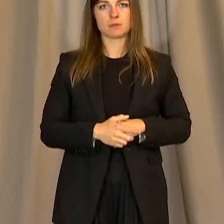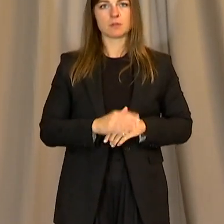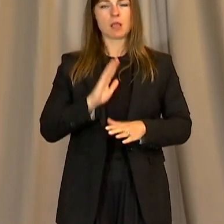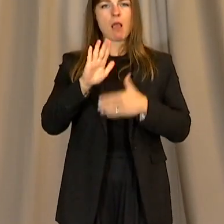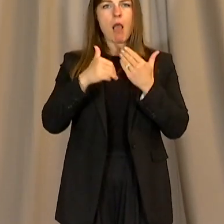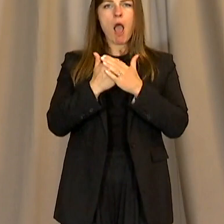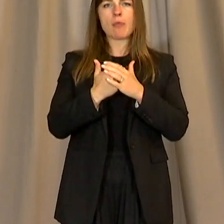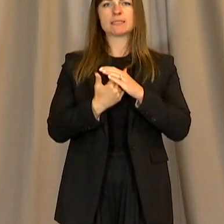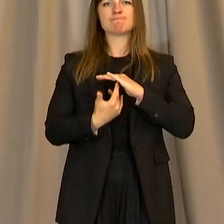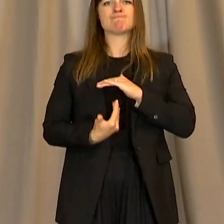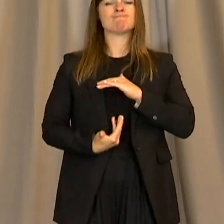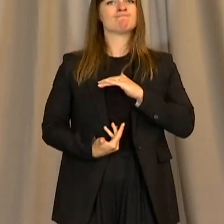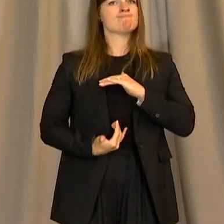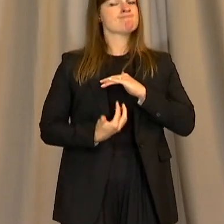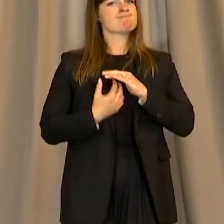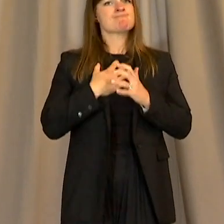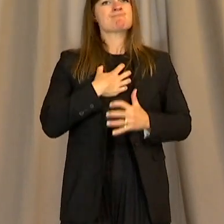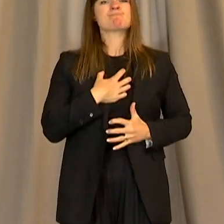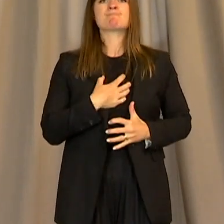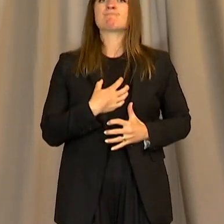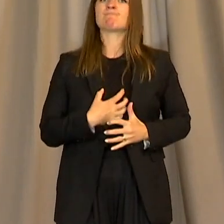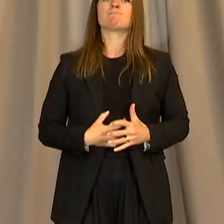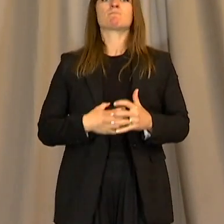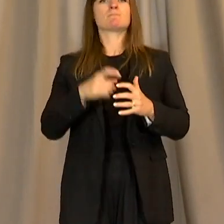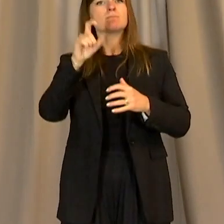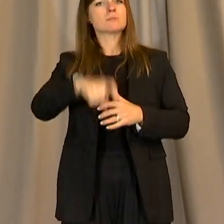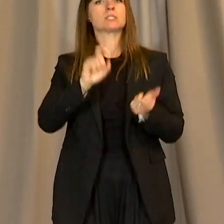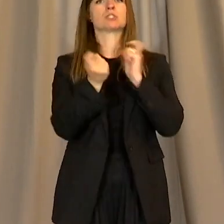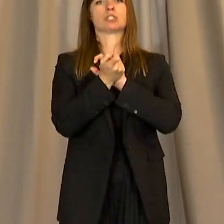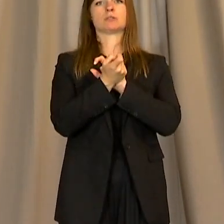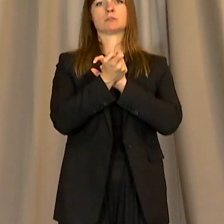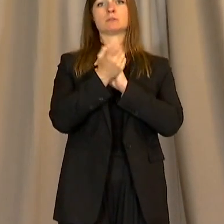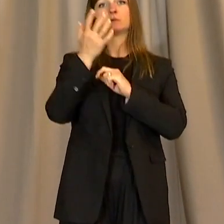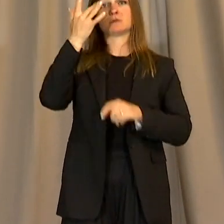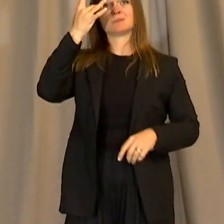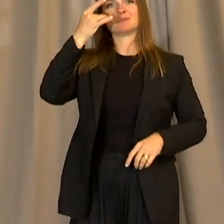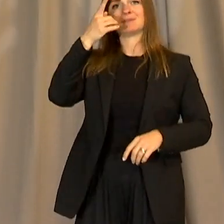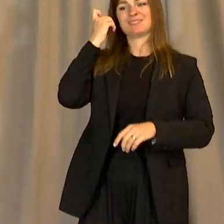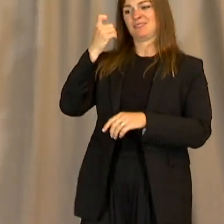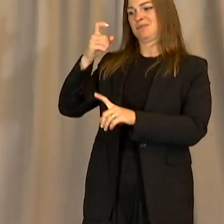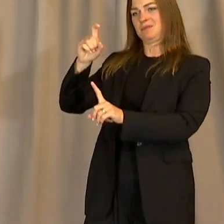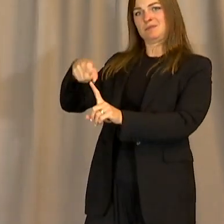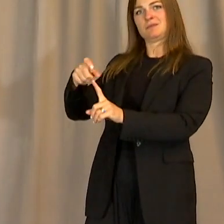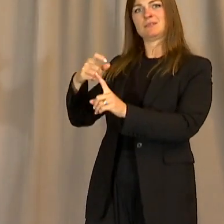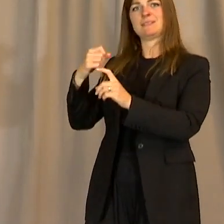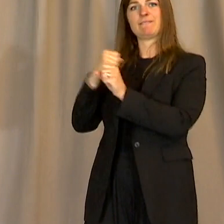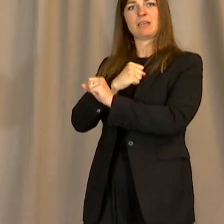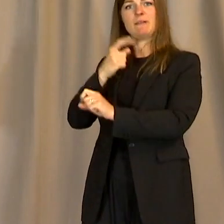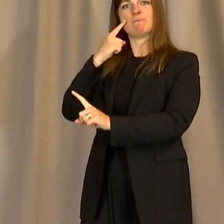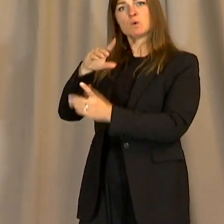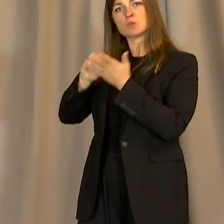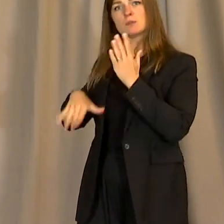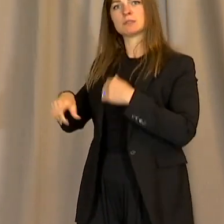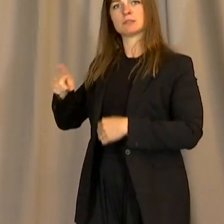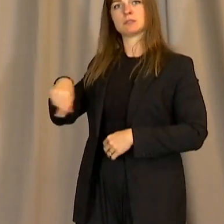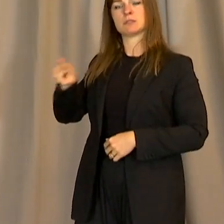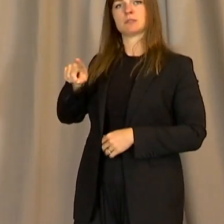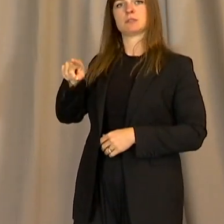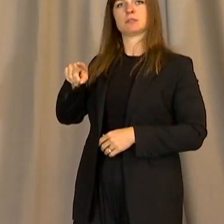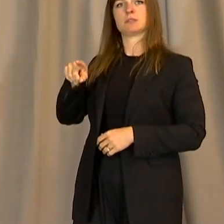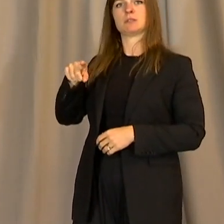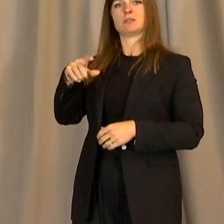burning fire, this burning desire, because there's a need to fight for students, to fight